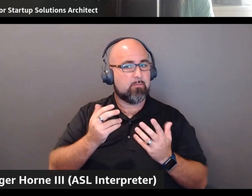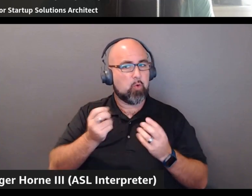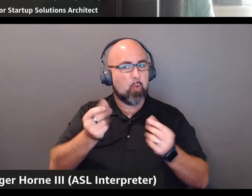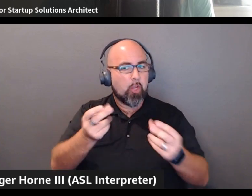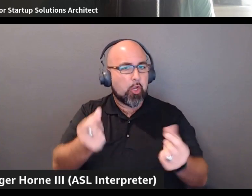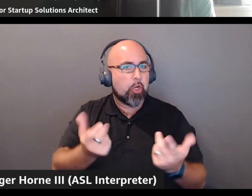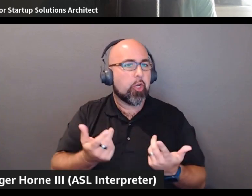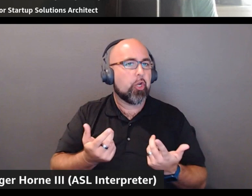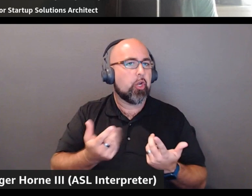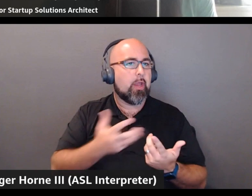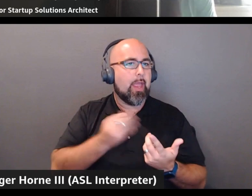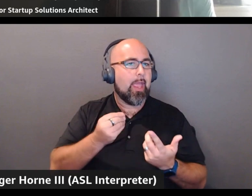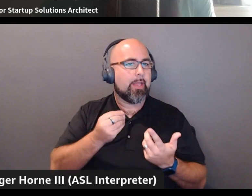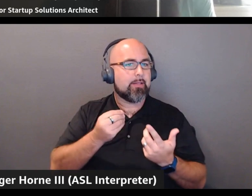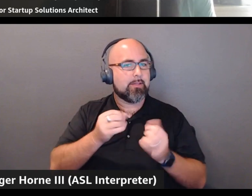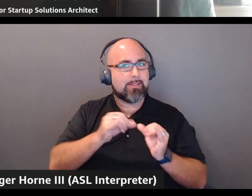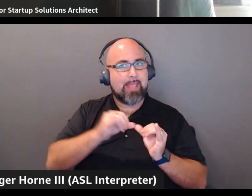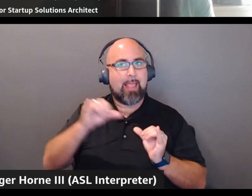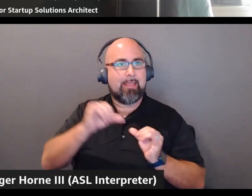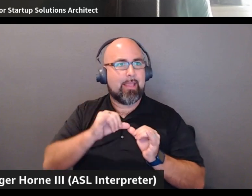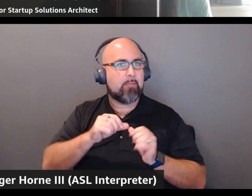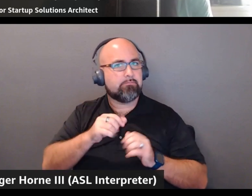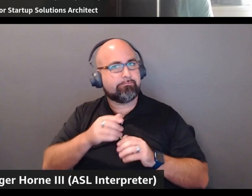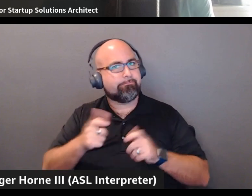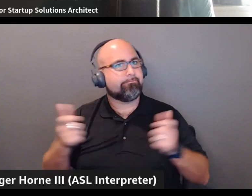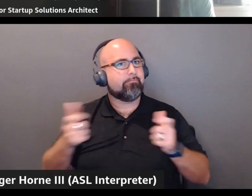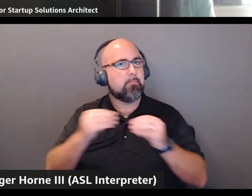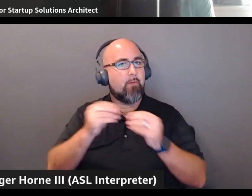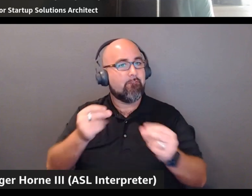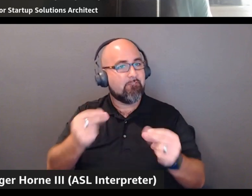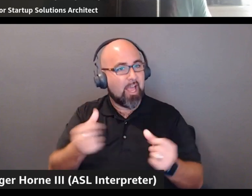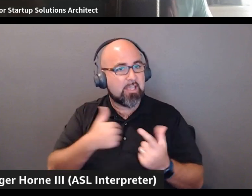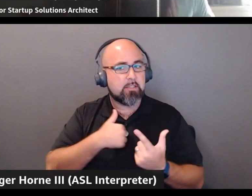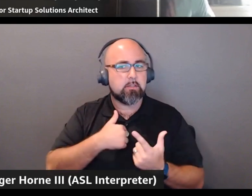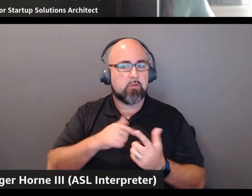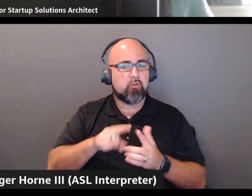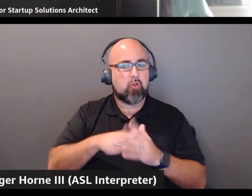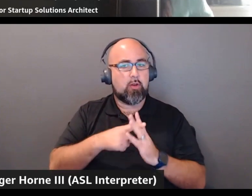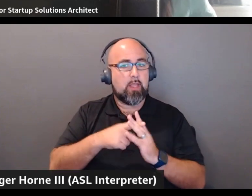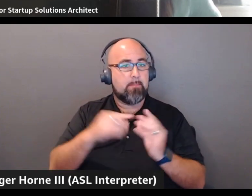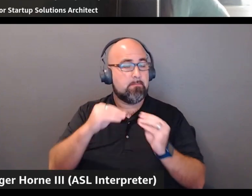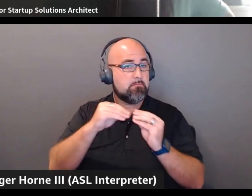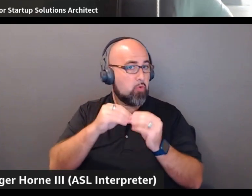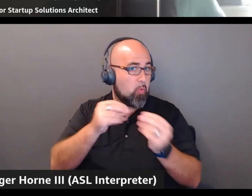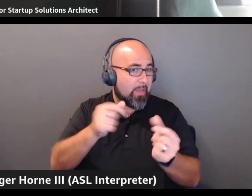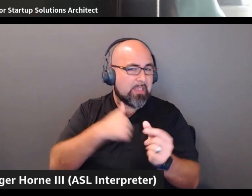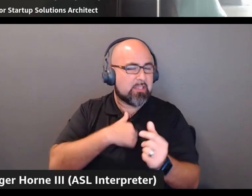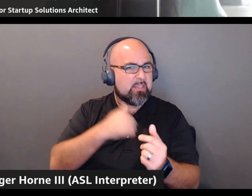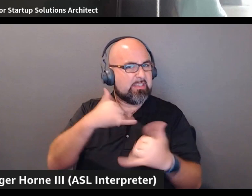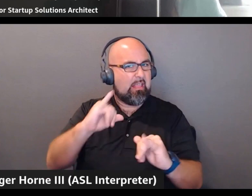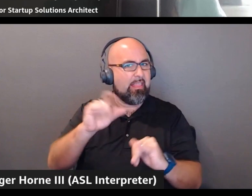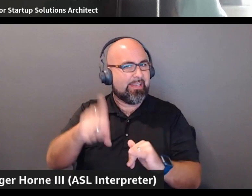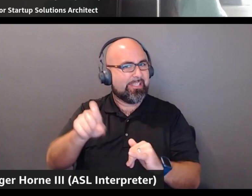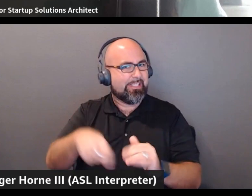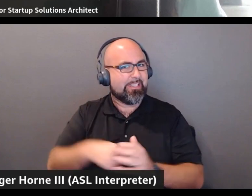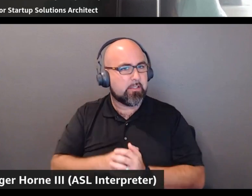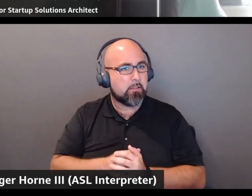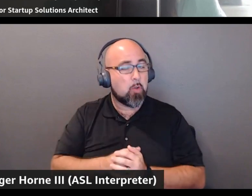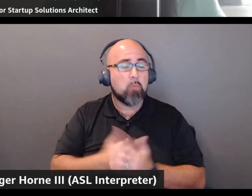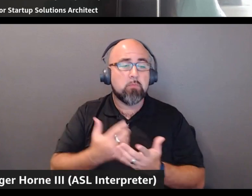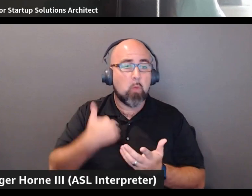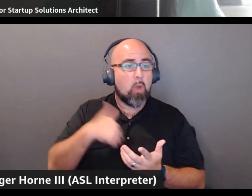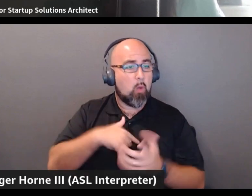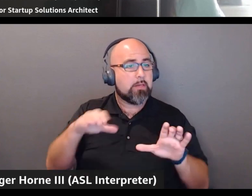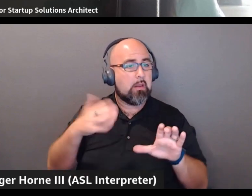quicker and also scaling up faster and getting started quicker was still a need. And so what we did in the